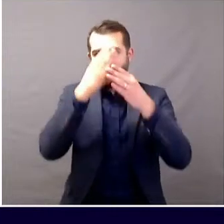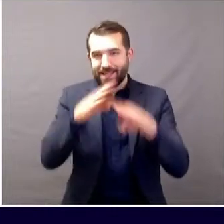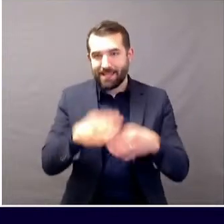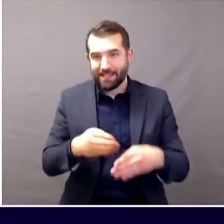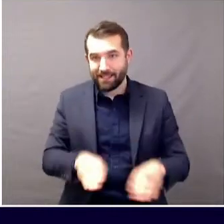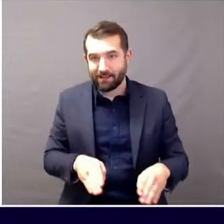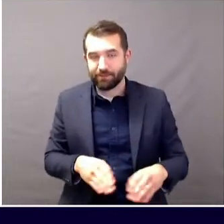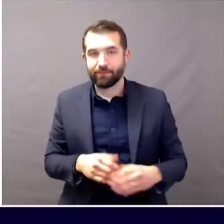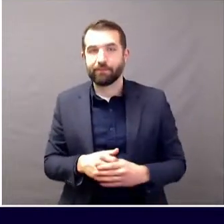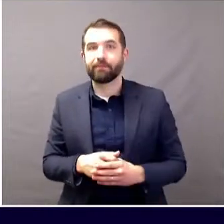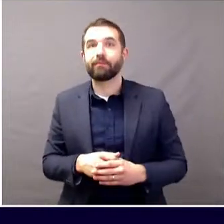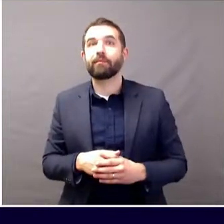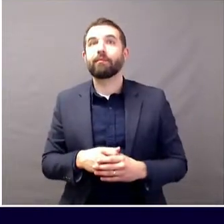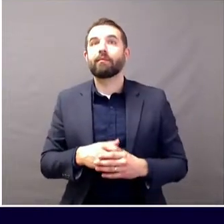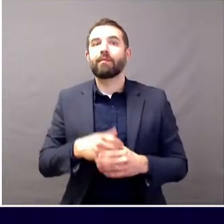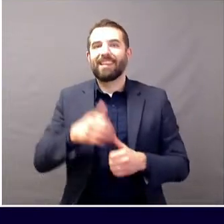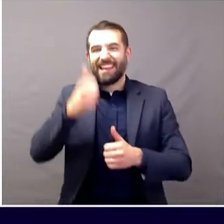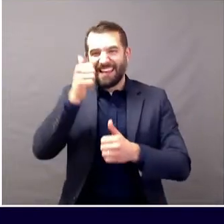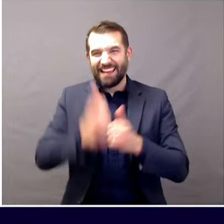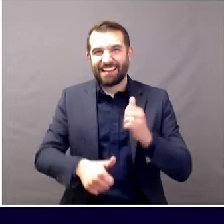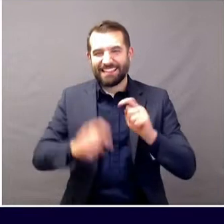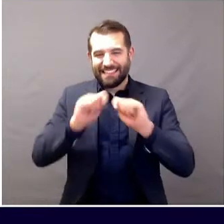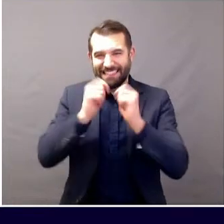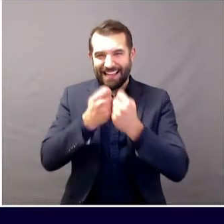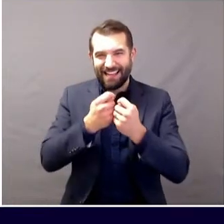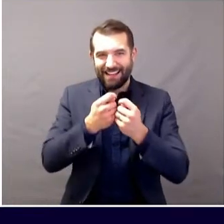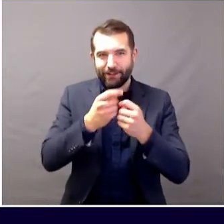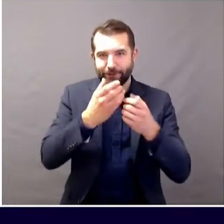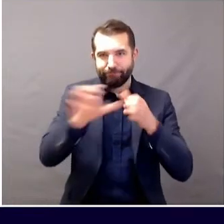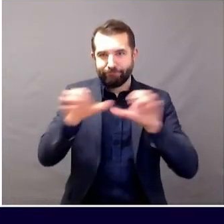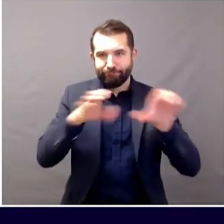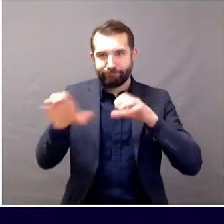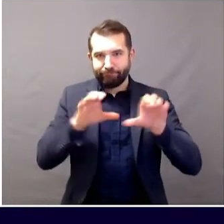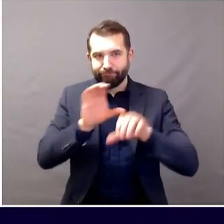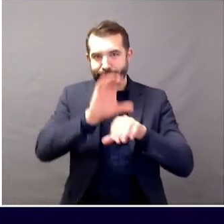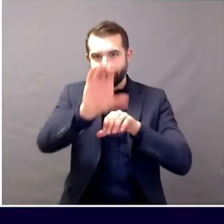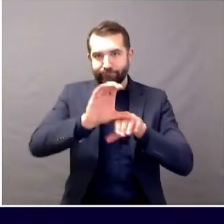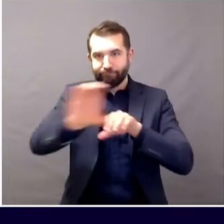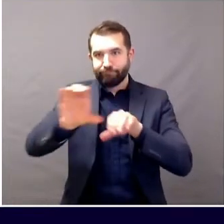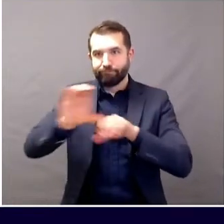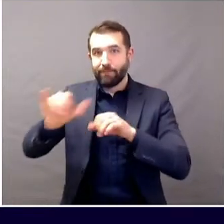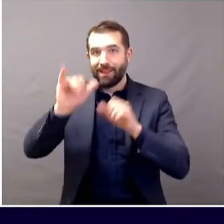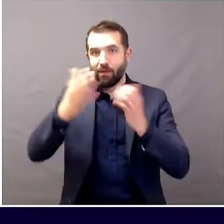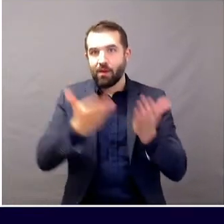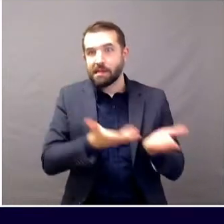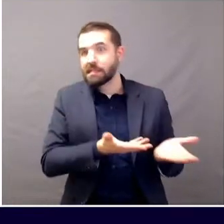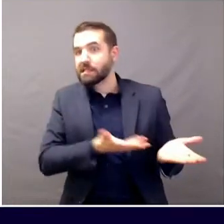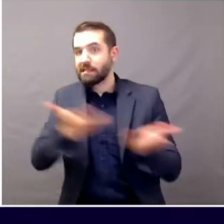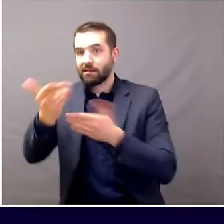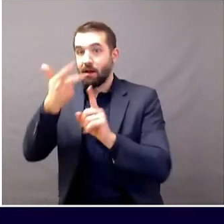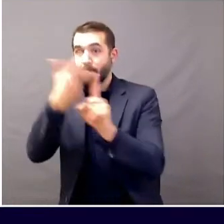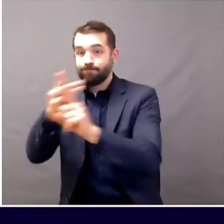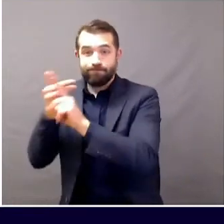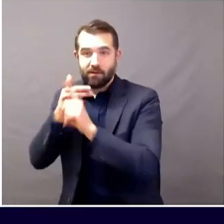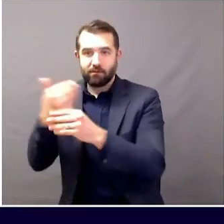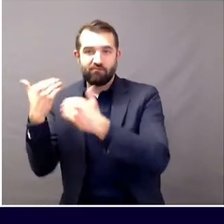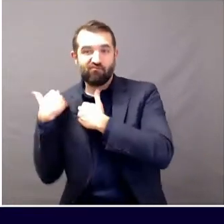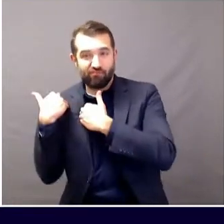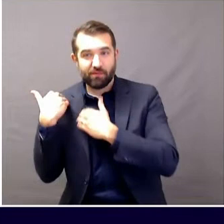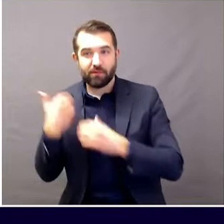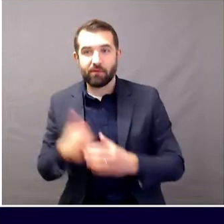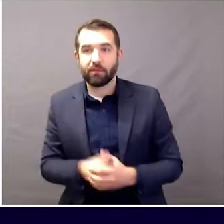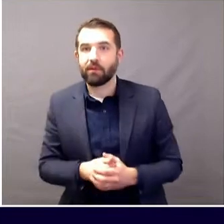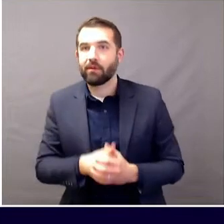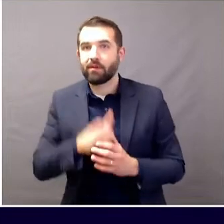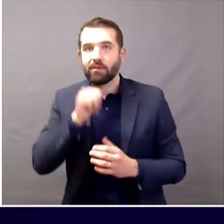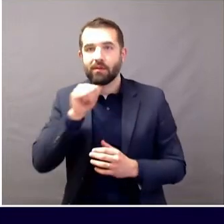on site to conduct the vaccine administration. So it's not as if your local CVS has an ultra cold storage.